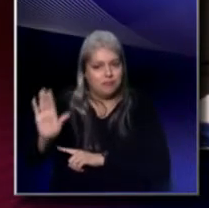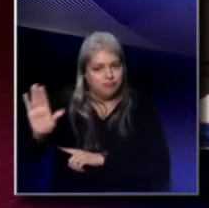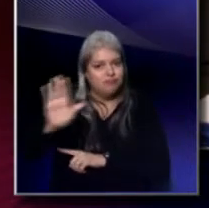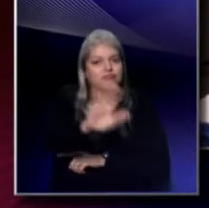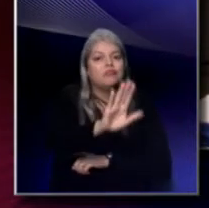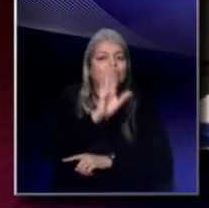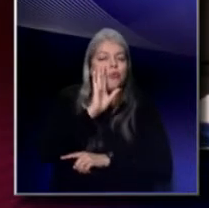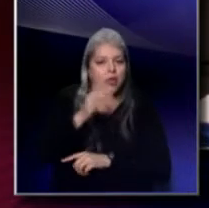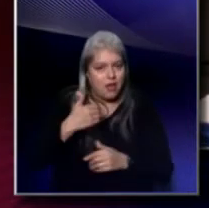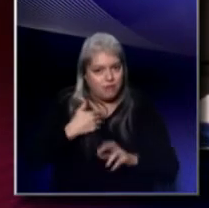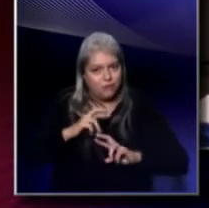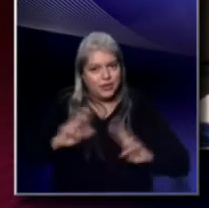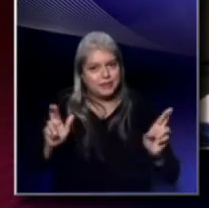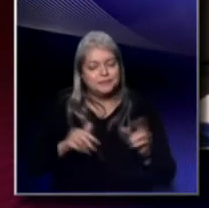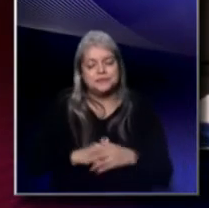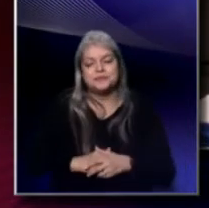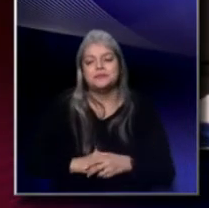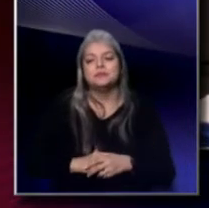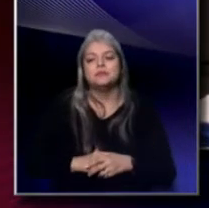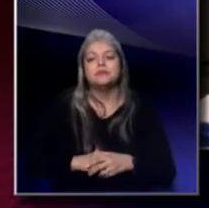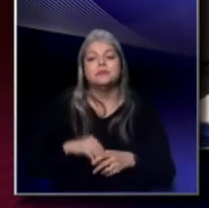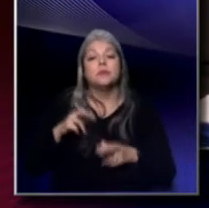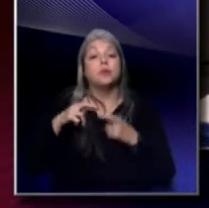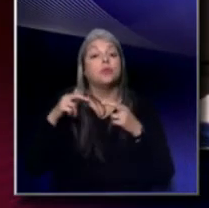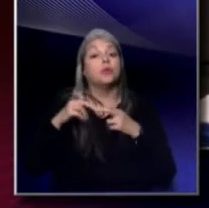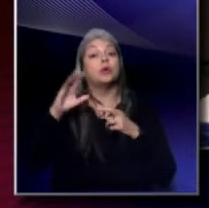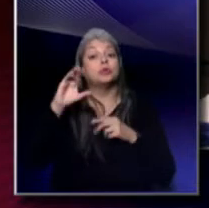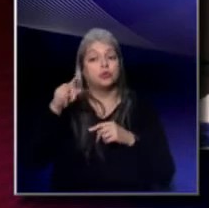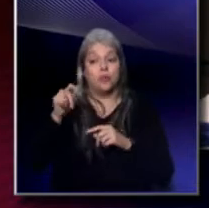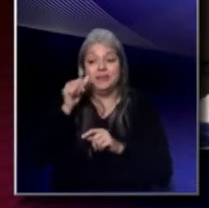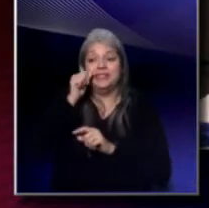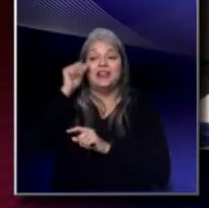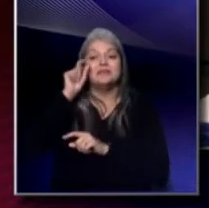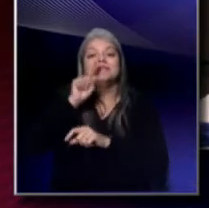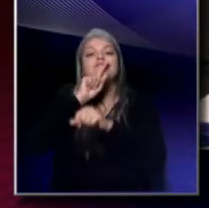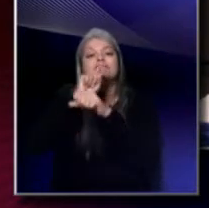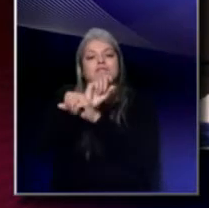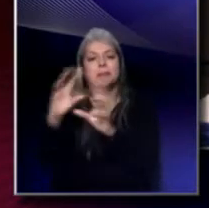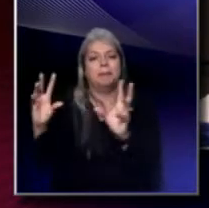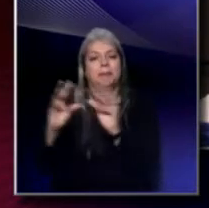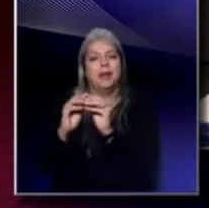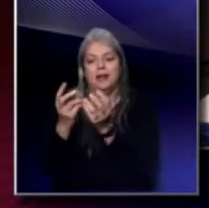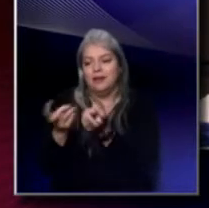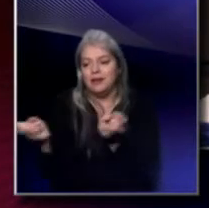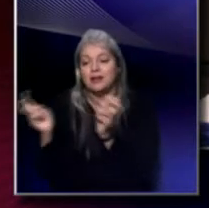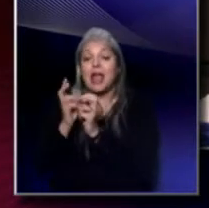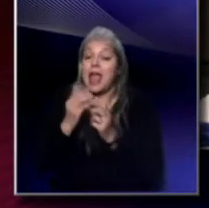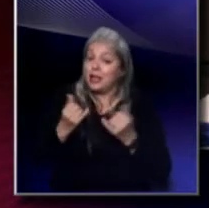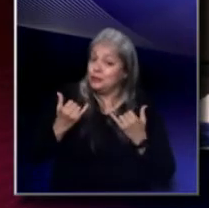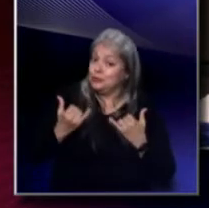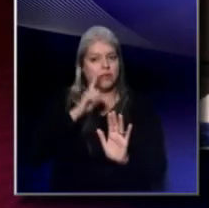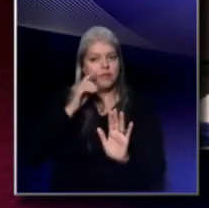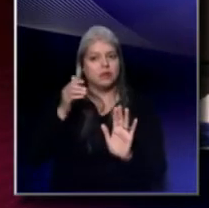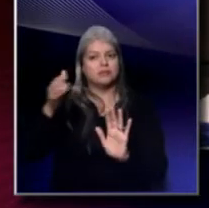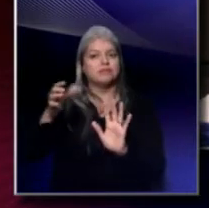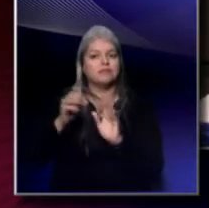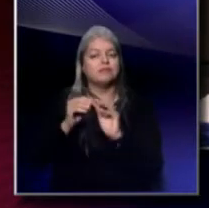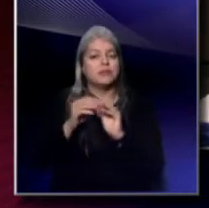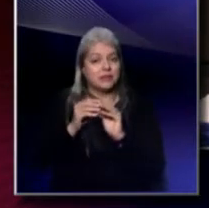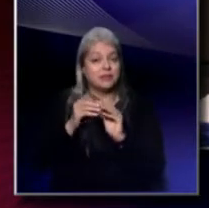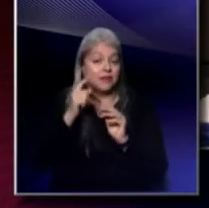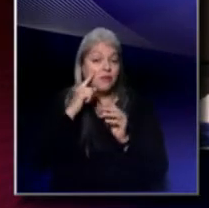profile. The regional co-op just yesterday had a meeting, and today, so